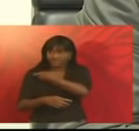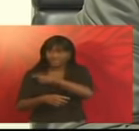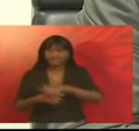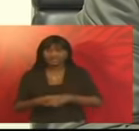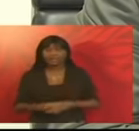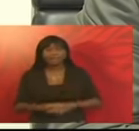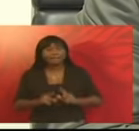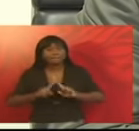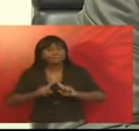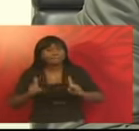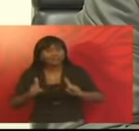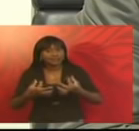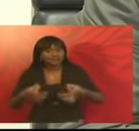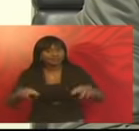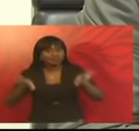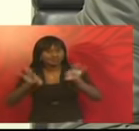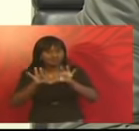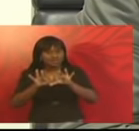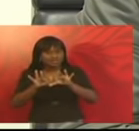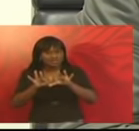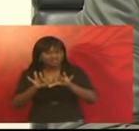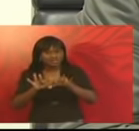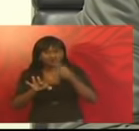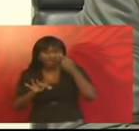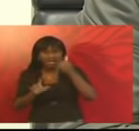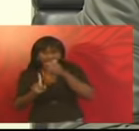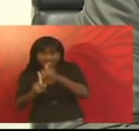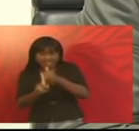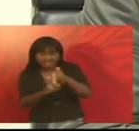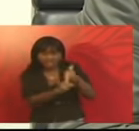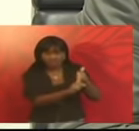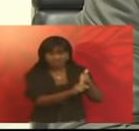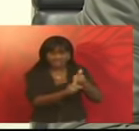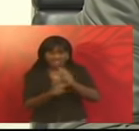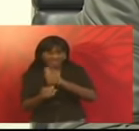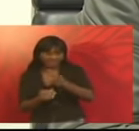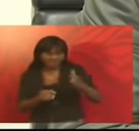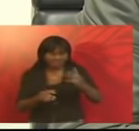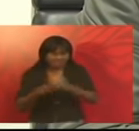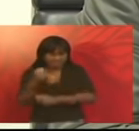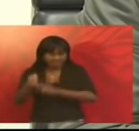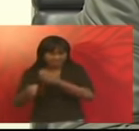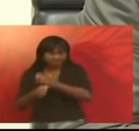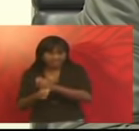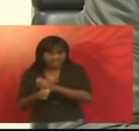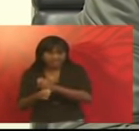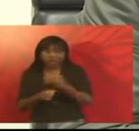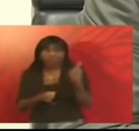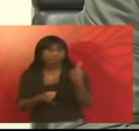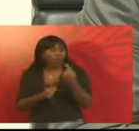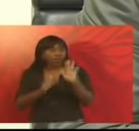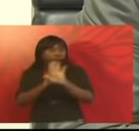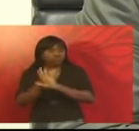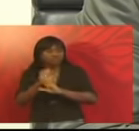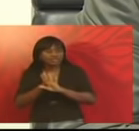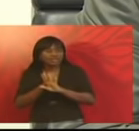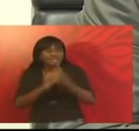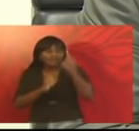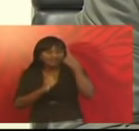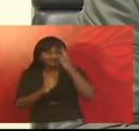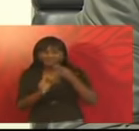But it's important to note that each individual type of vaccination really only protects you from the